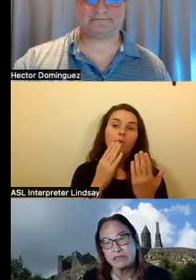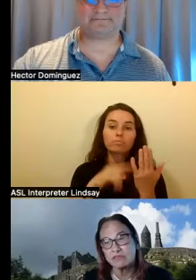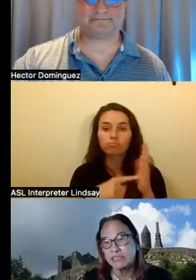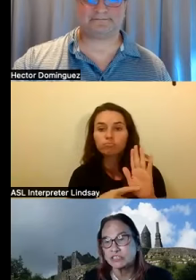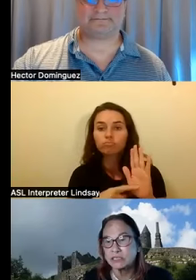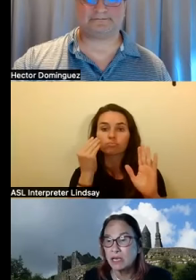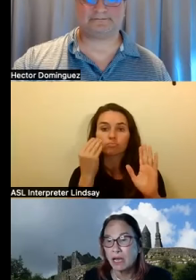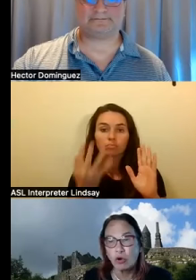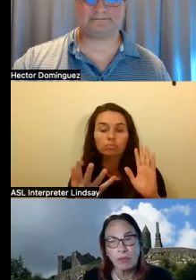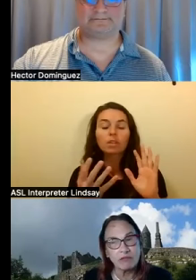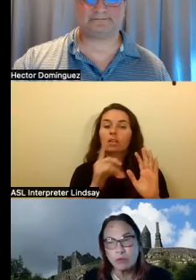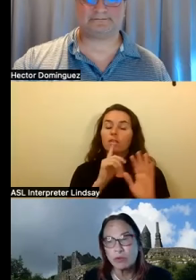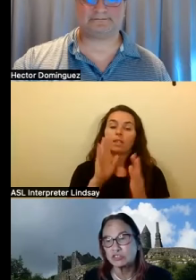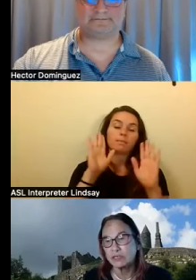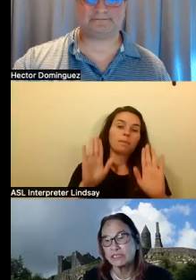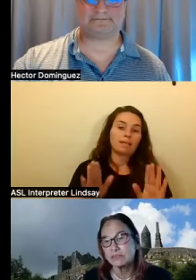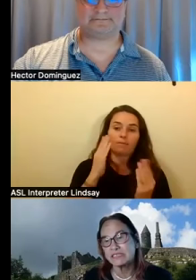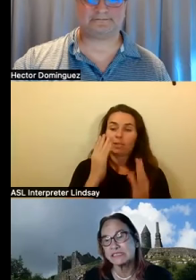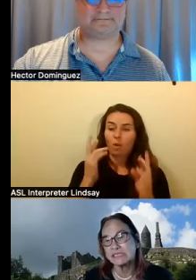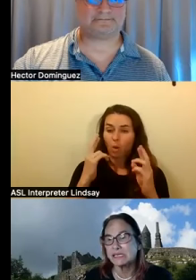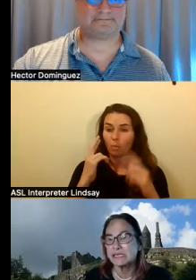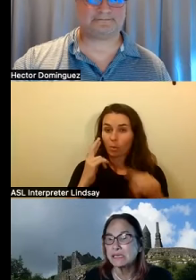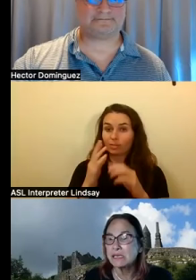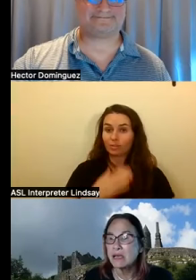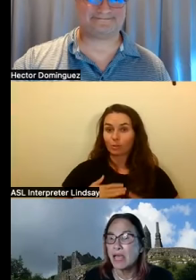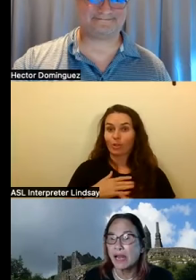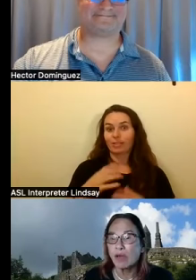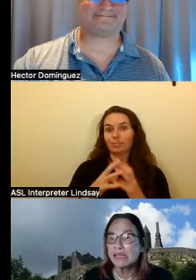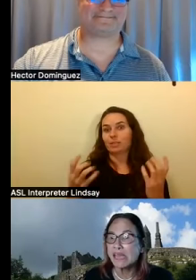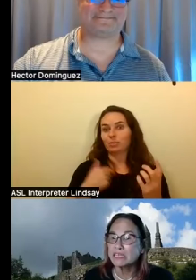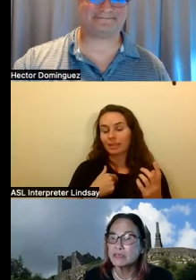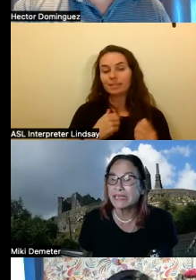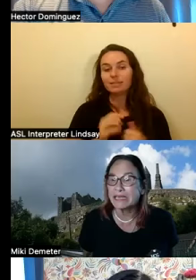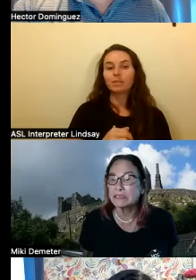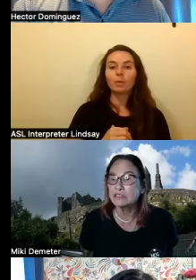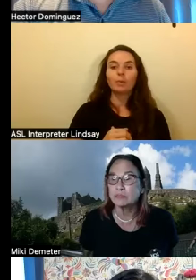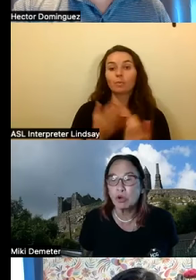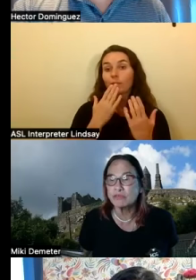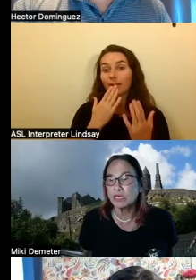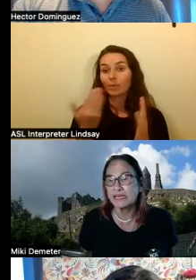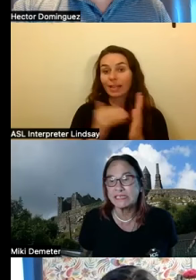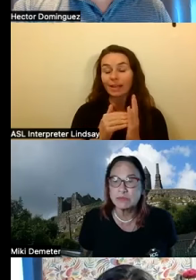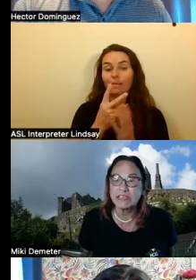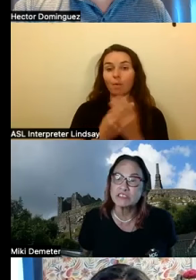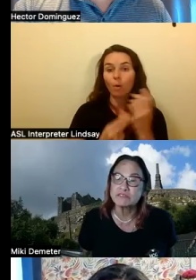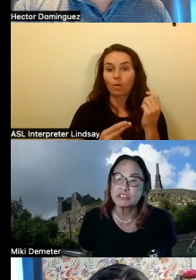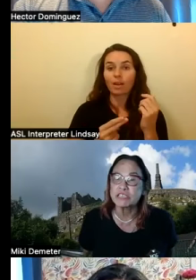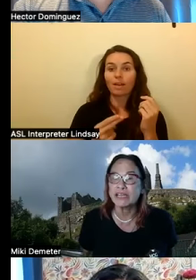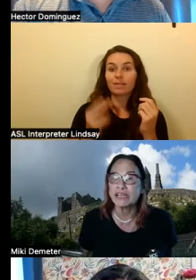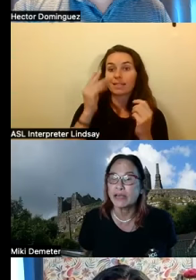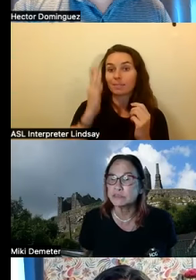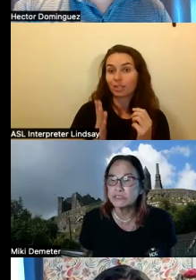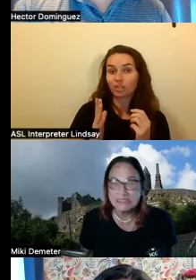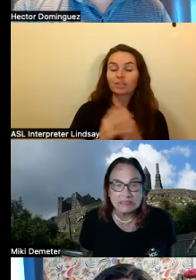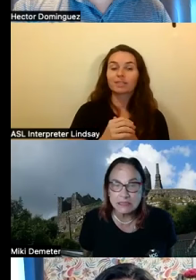great information. I hope everyone enjoyed it as much as I did. And I want to thank you again to both of our lightning speakers for sharing